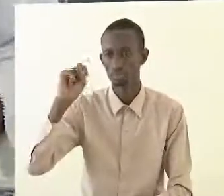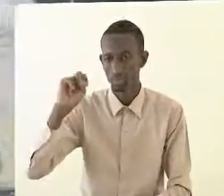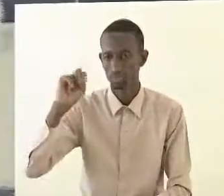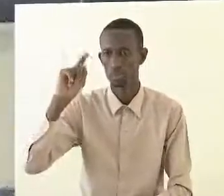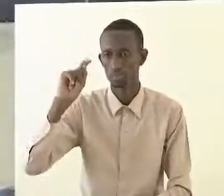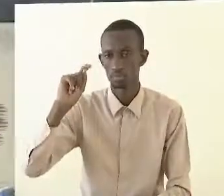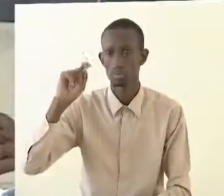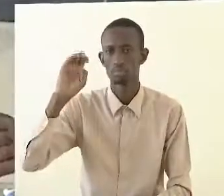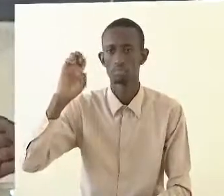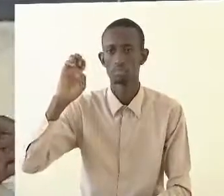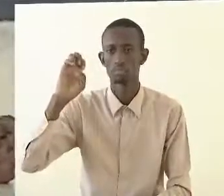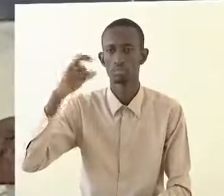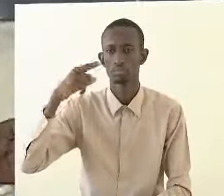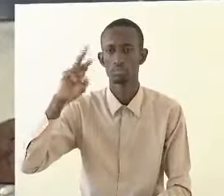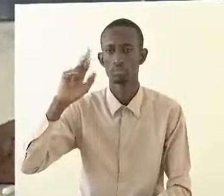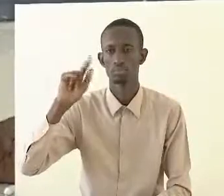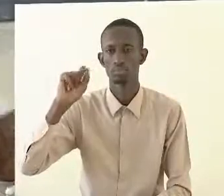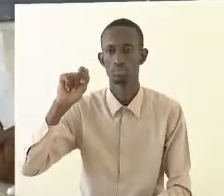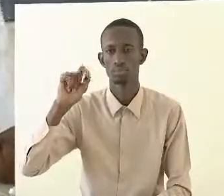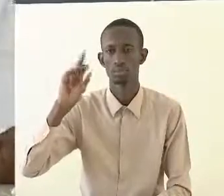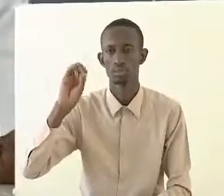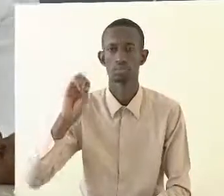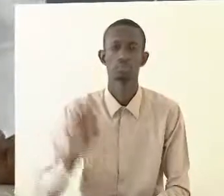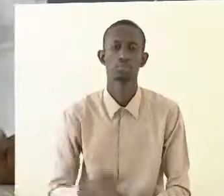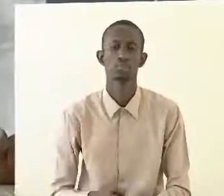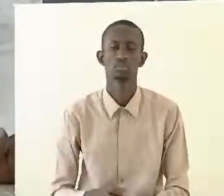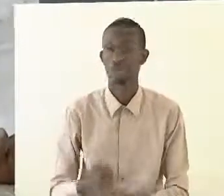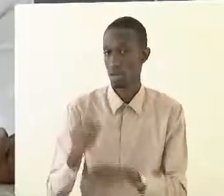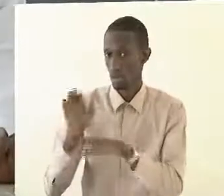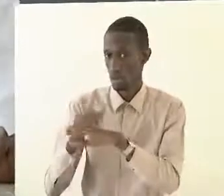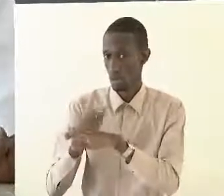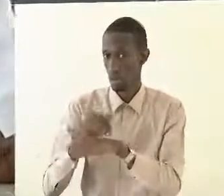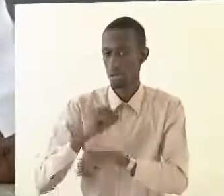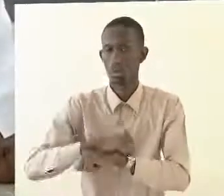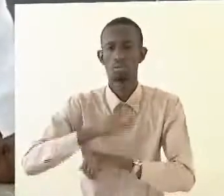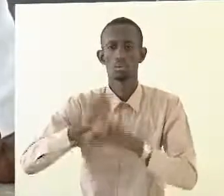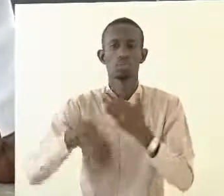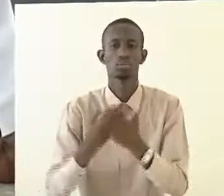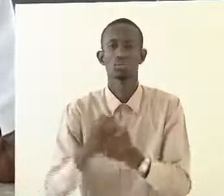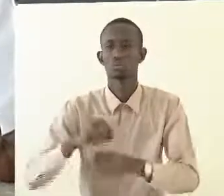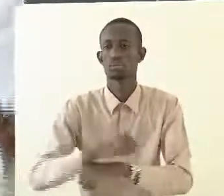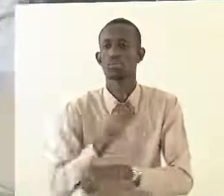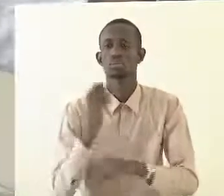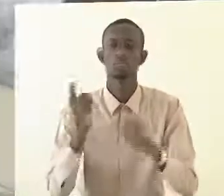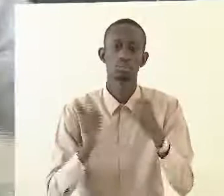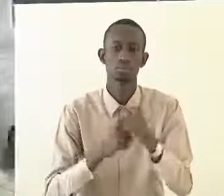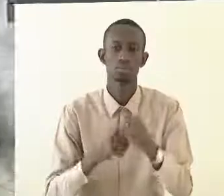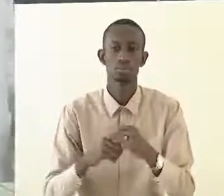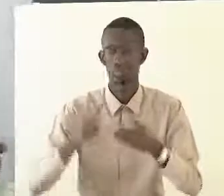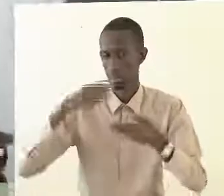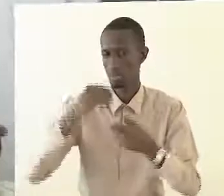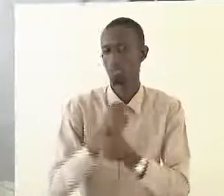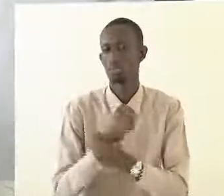That's why I call upon every senior 6 students, of course, with mathematics as the core